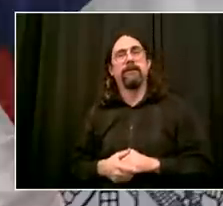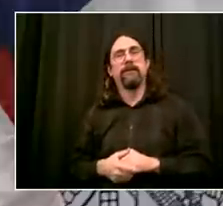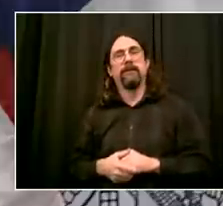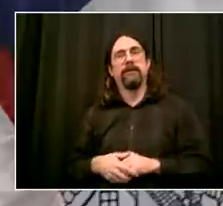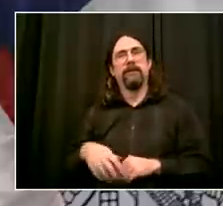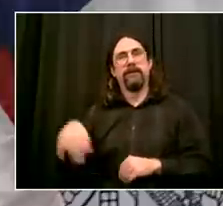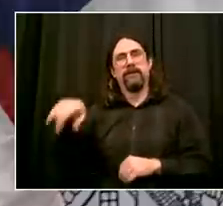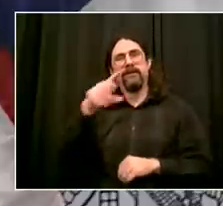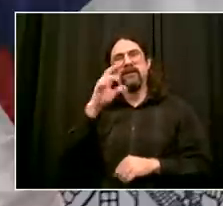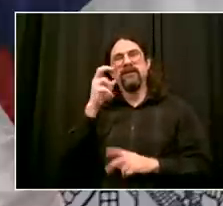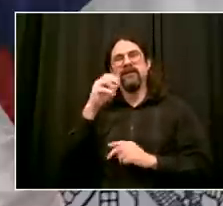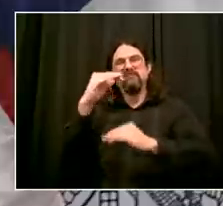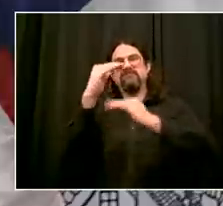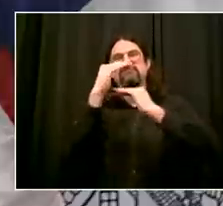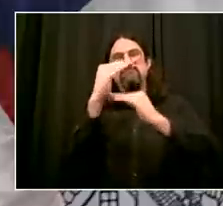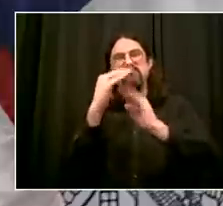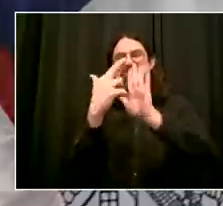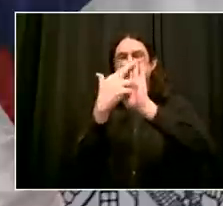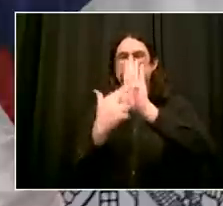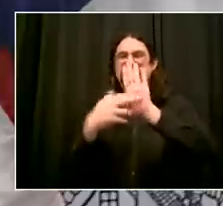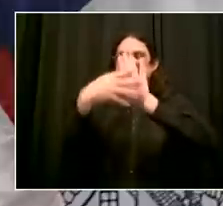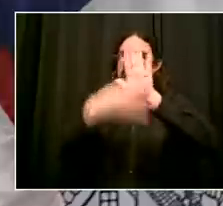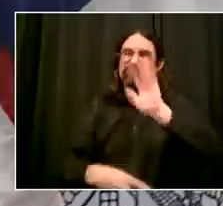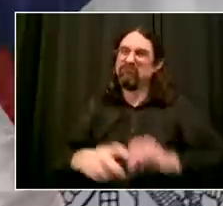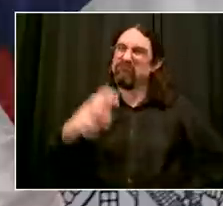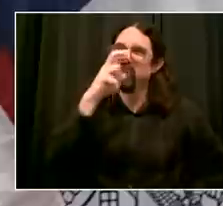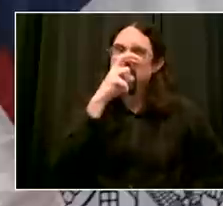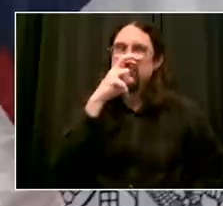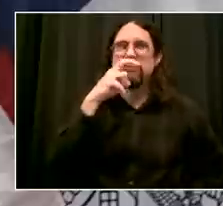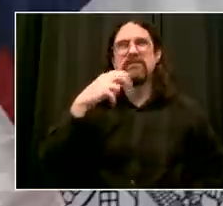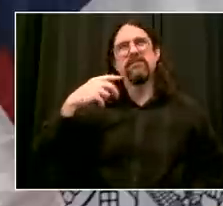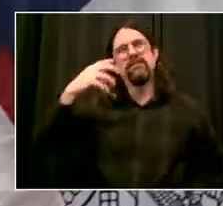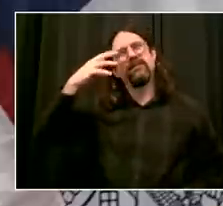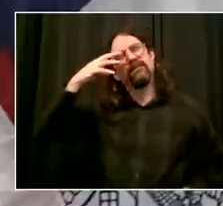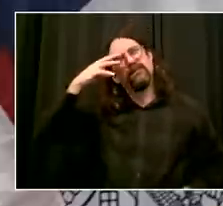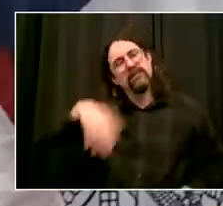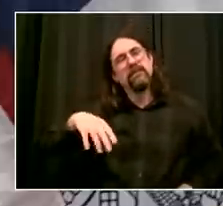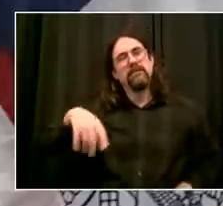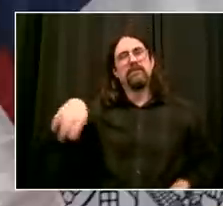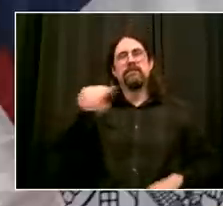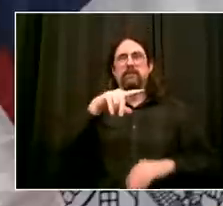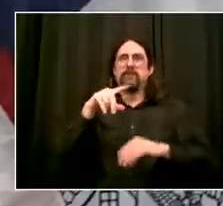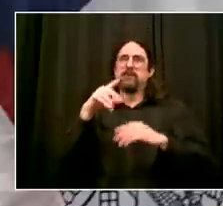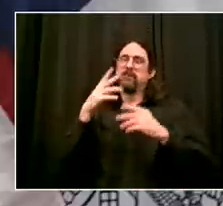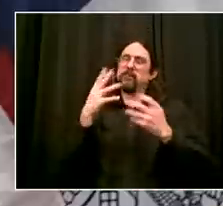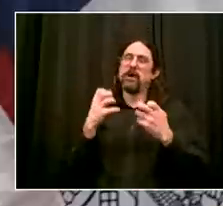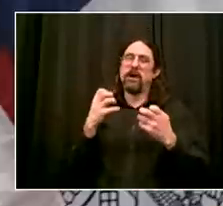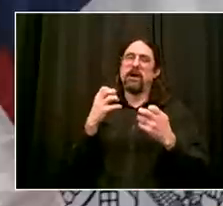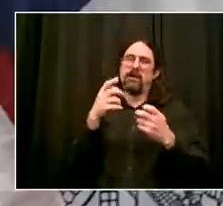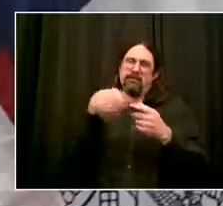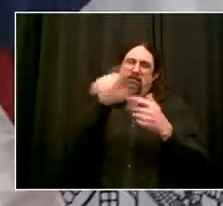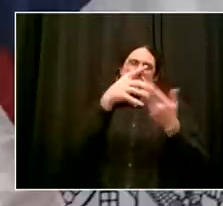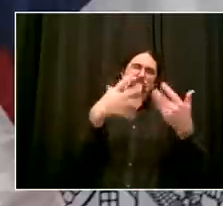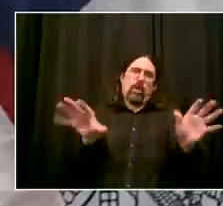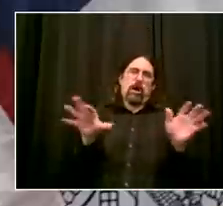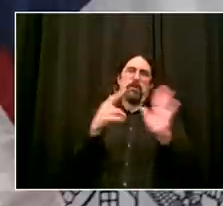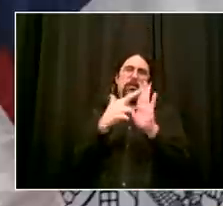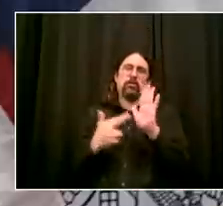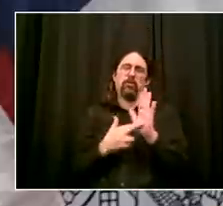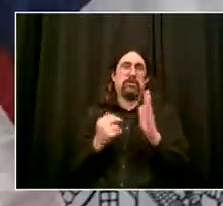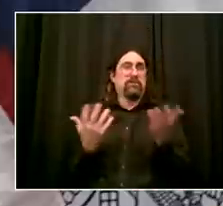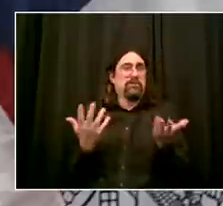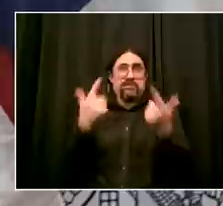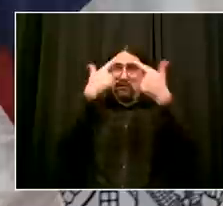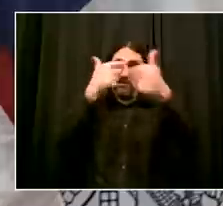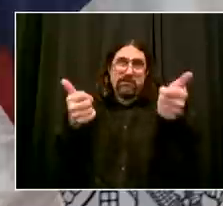to do the hard work to avoid those restrictions. That includes getting out there, getting tested, wearing a mask, all those things that Dr.